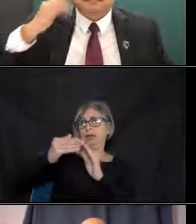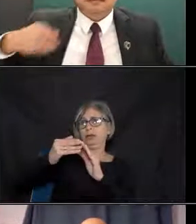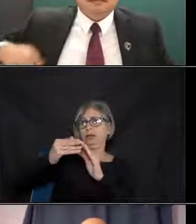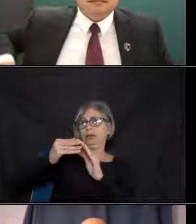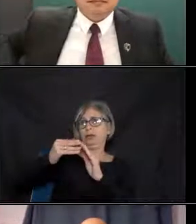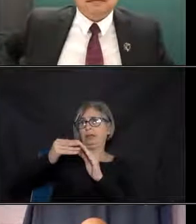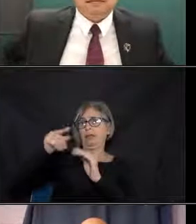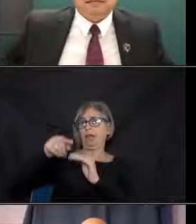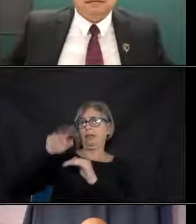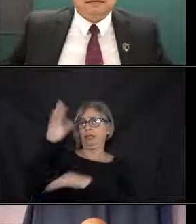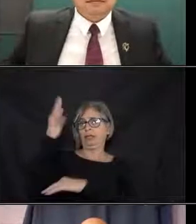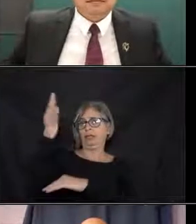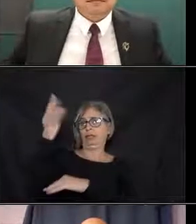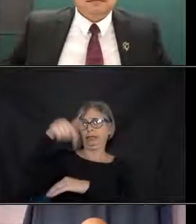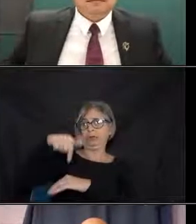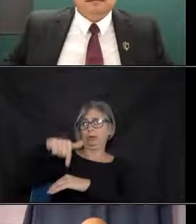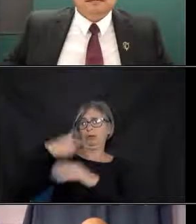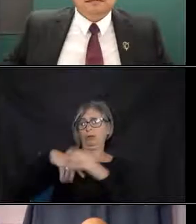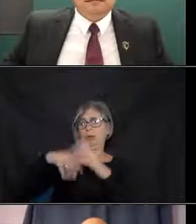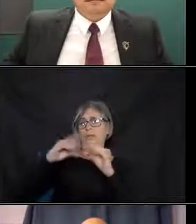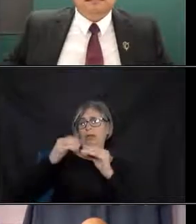tree. Okay.